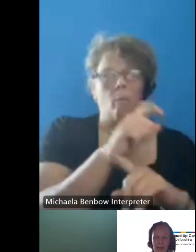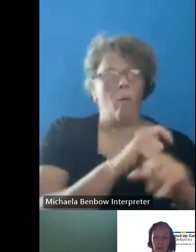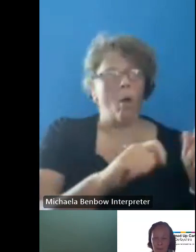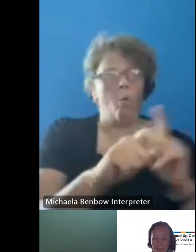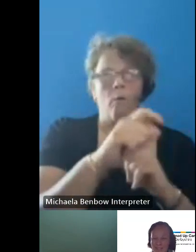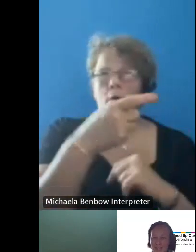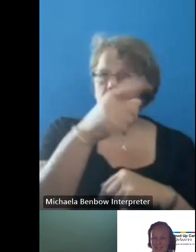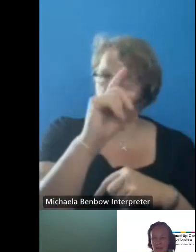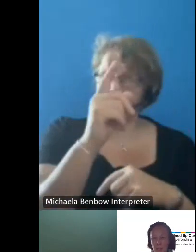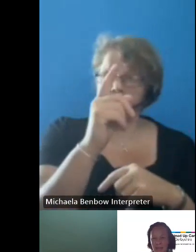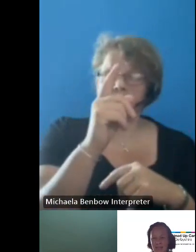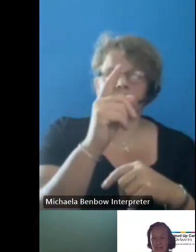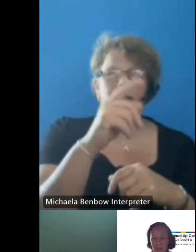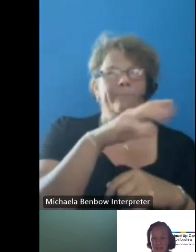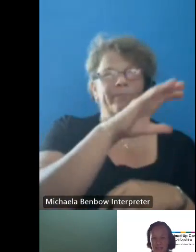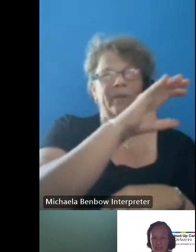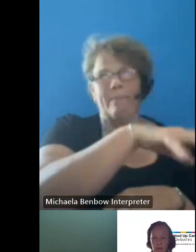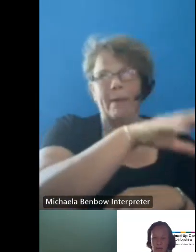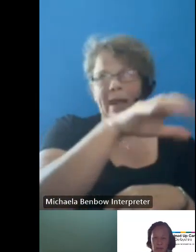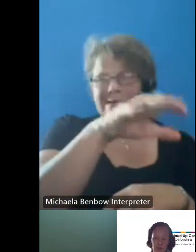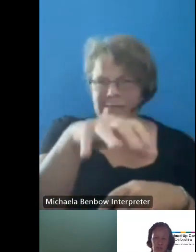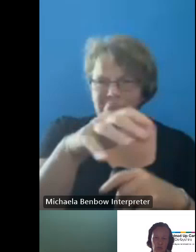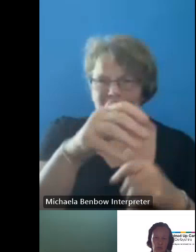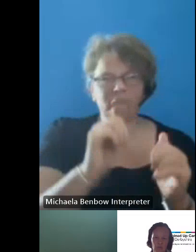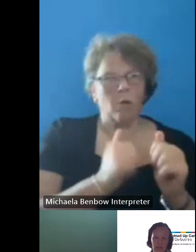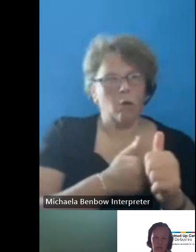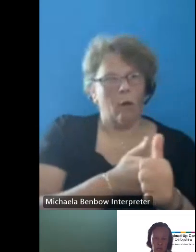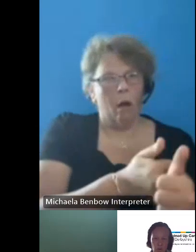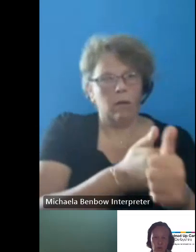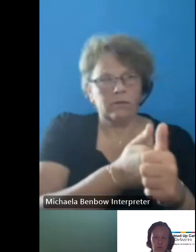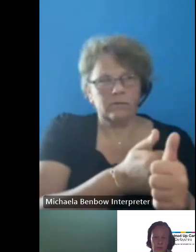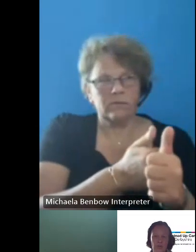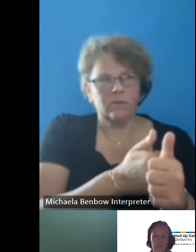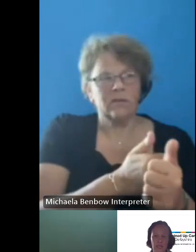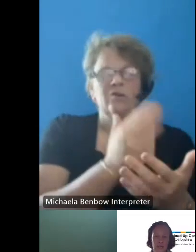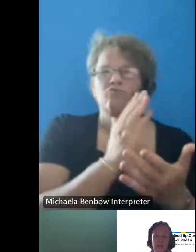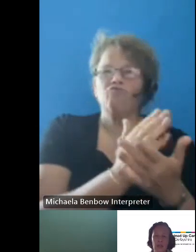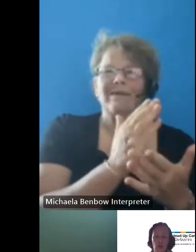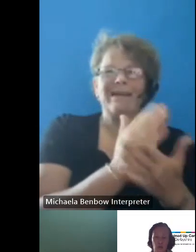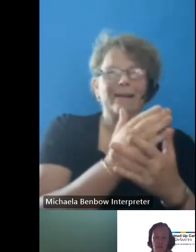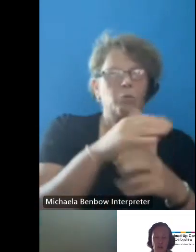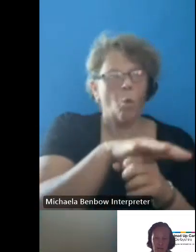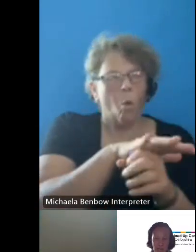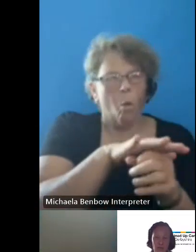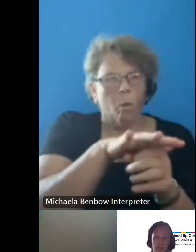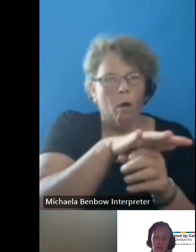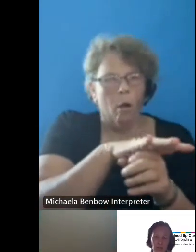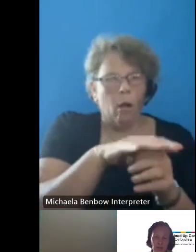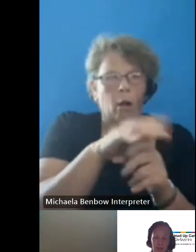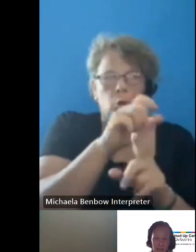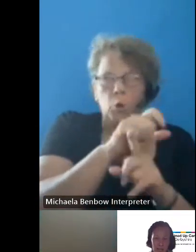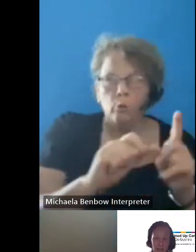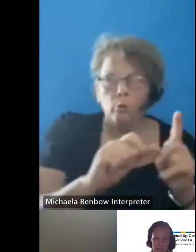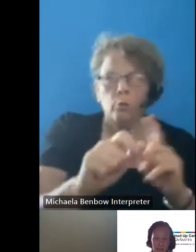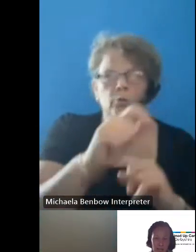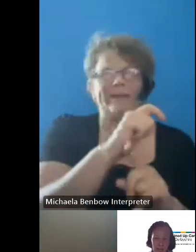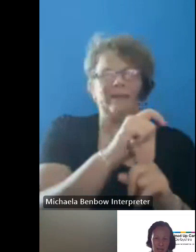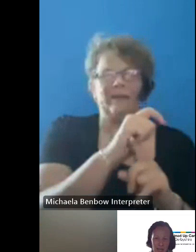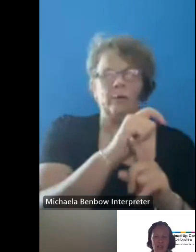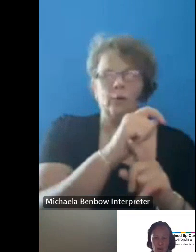our places and our place alliances, where you've got your real local communities who are very close to their